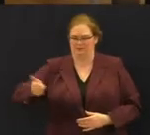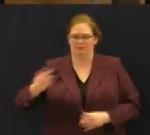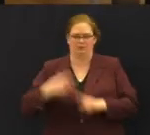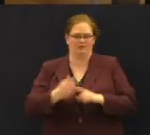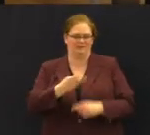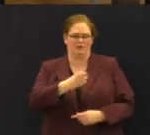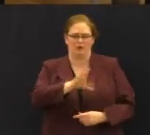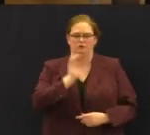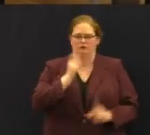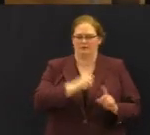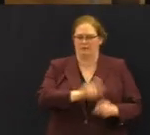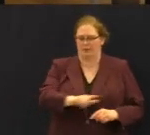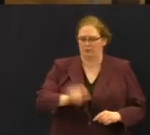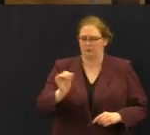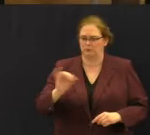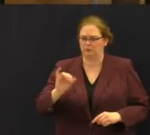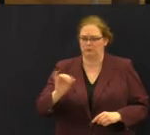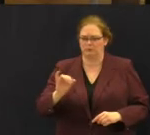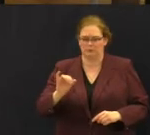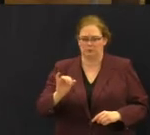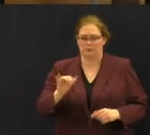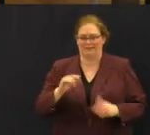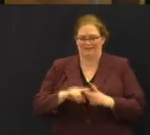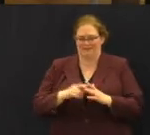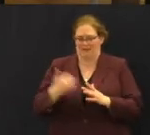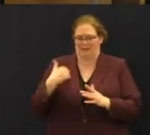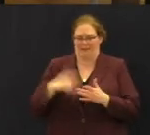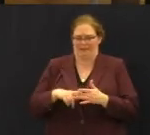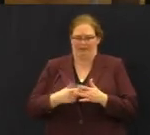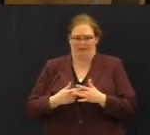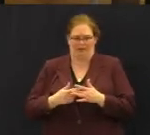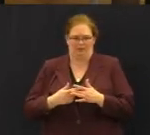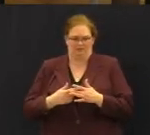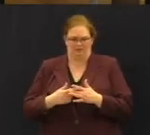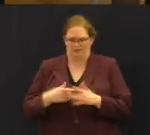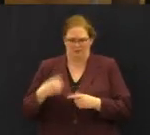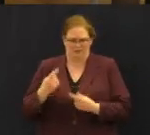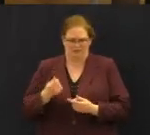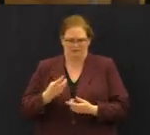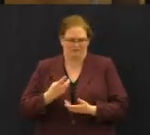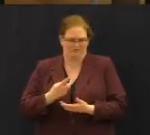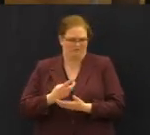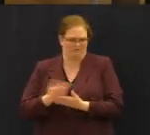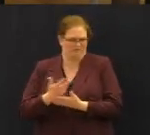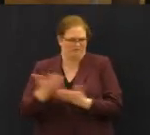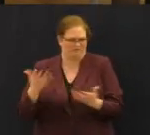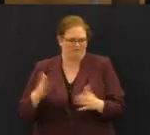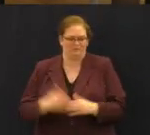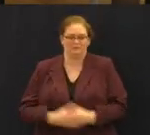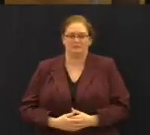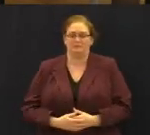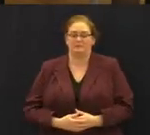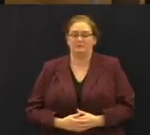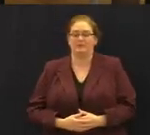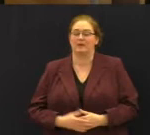from landlords since that time, so in just about 2 weeks. It takes time to review the applications to ensure that we are in